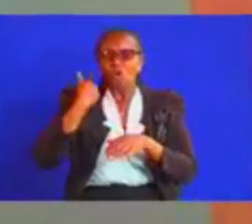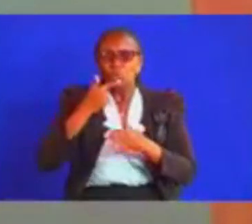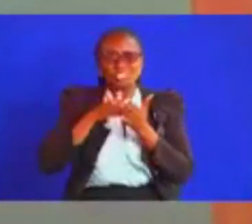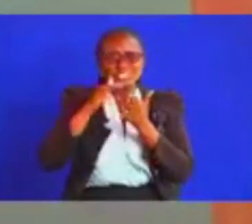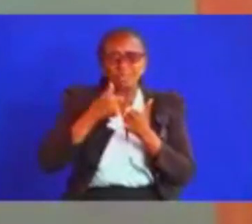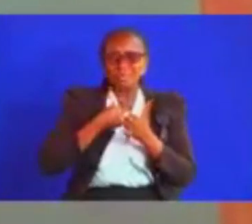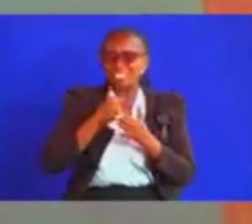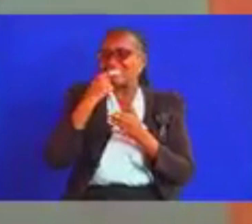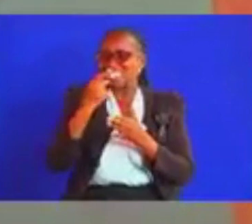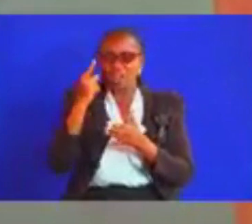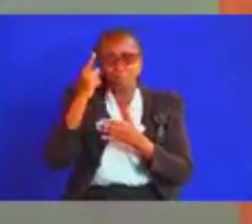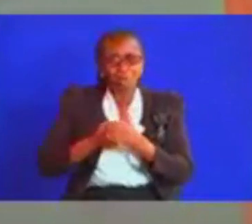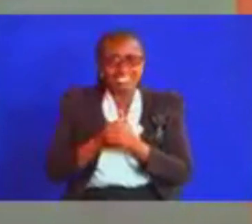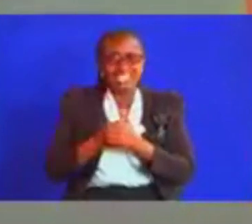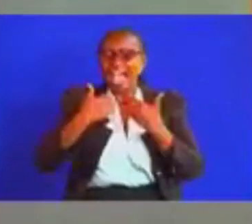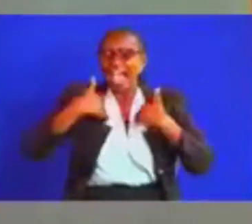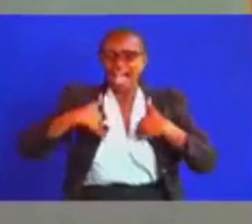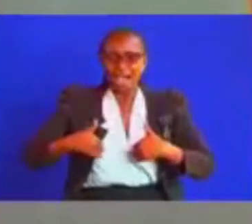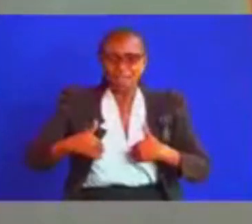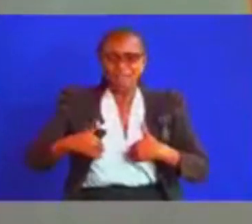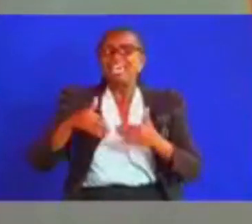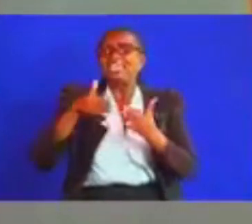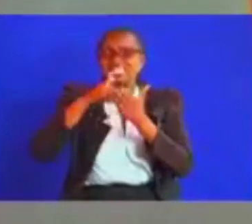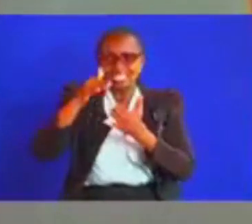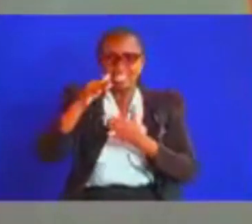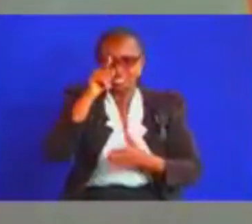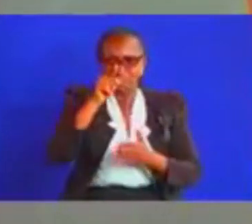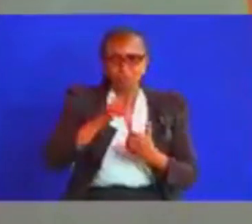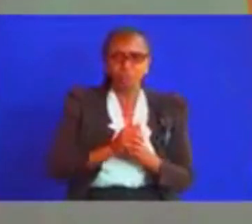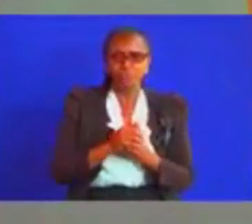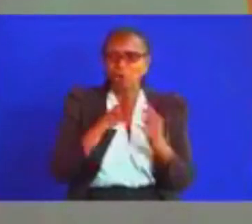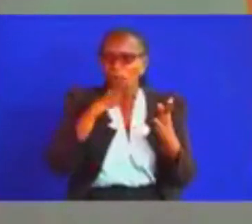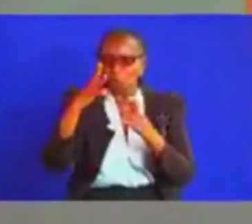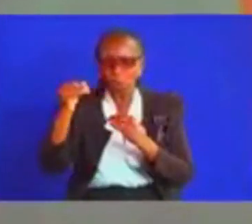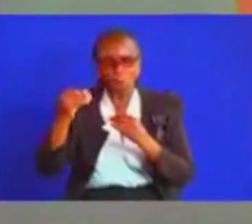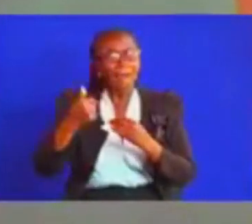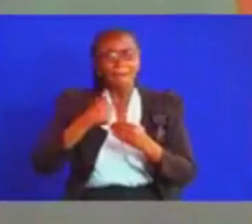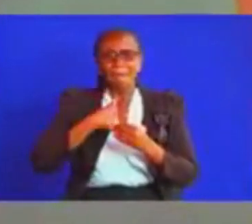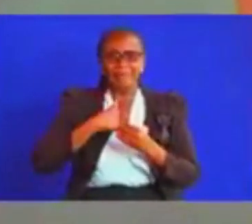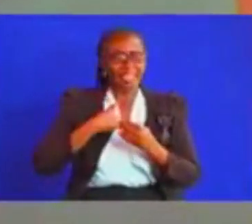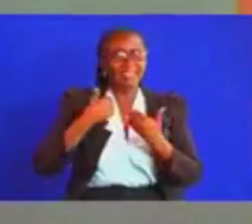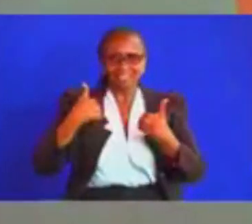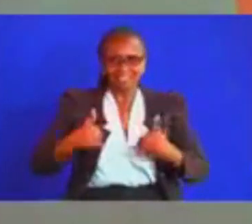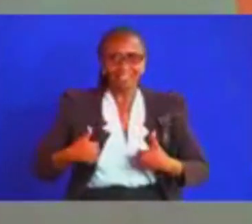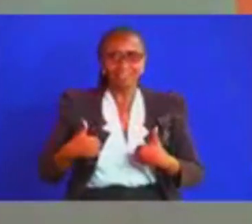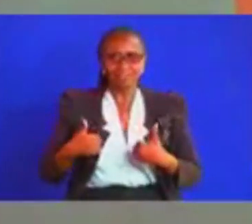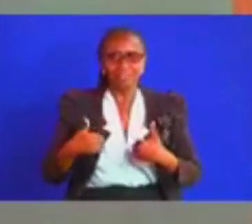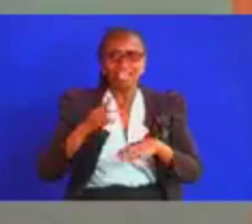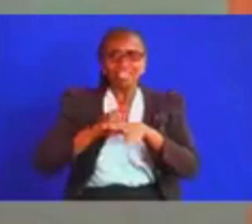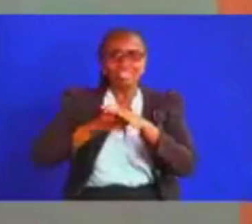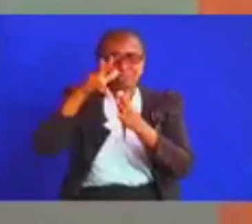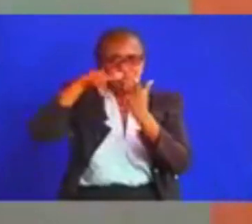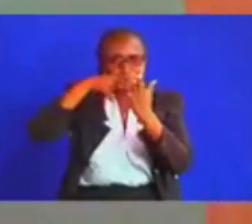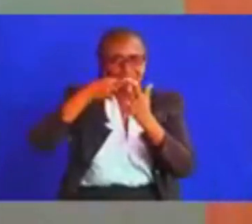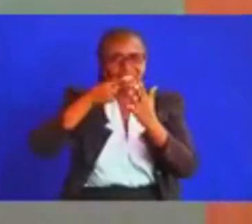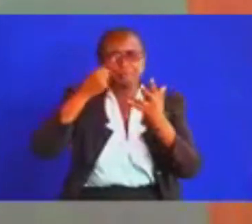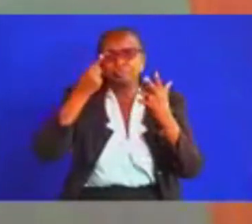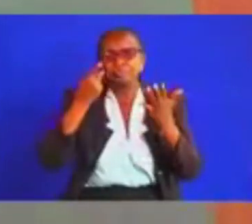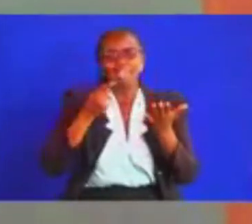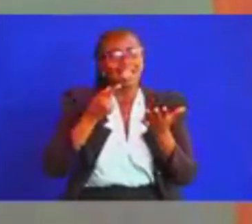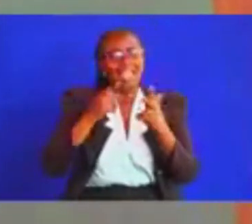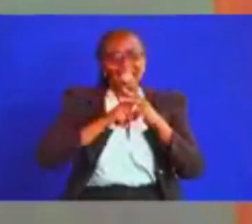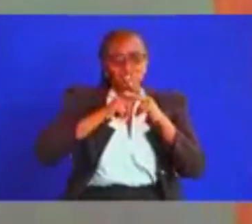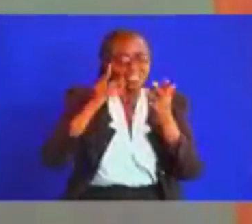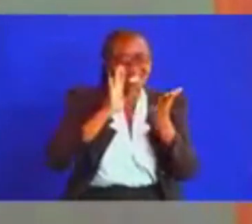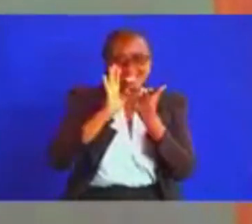and tell Pharaoh, I am has sent you. I am that I am." And when you read Exodus chapter 6,